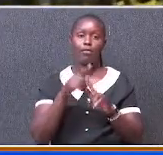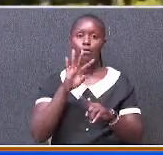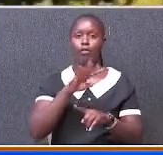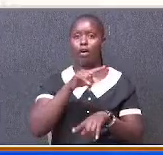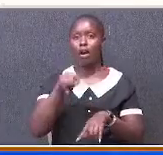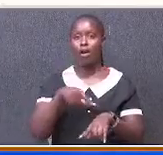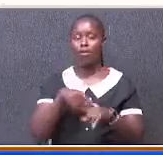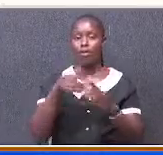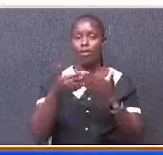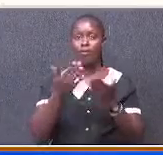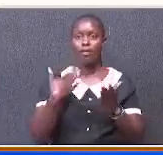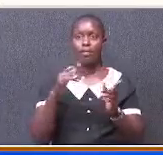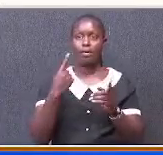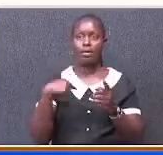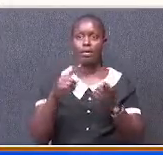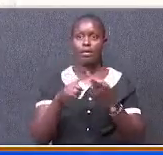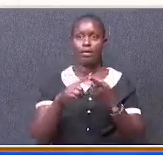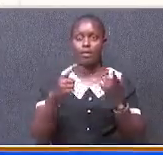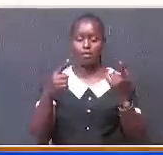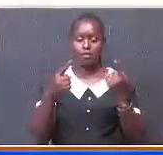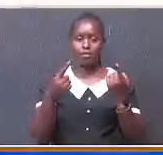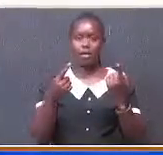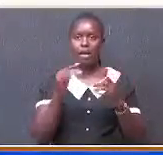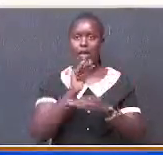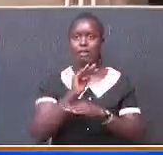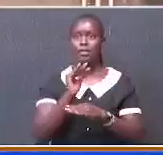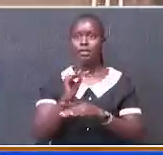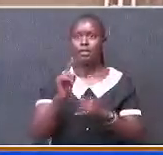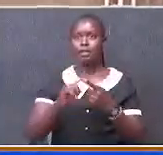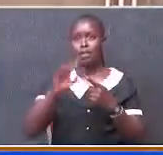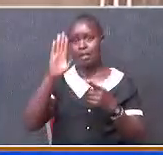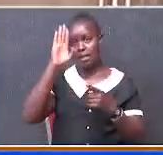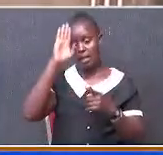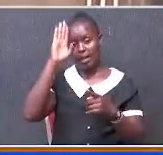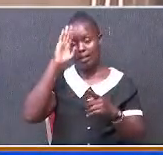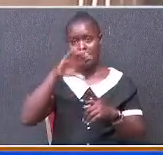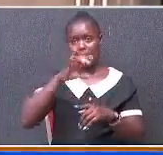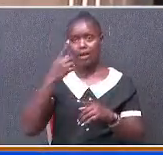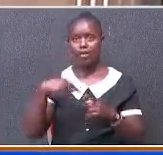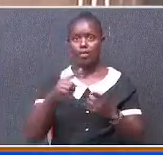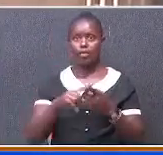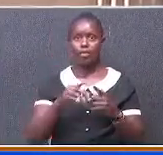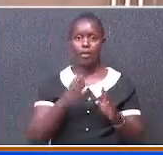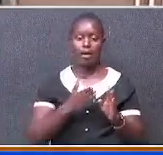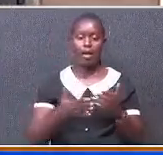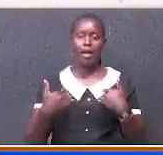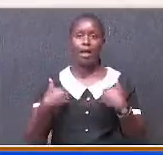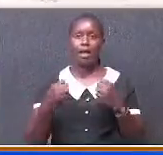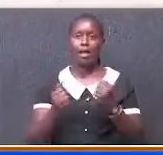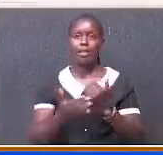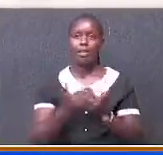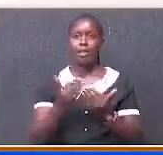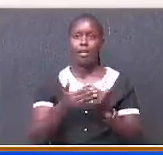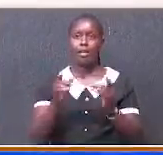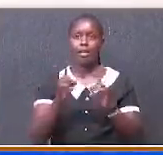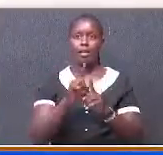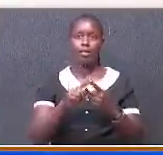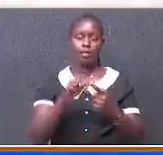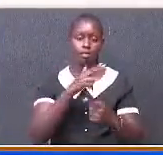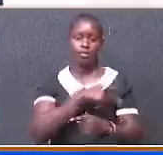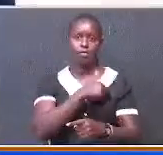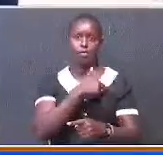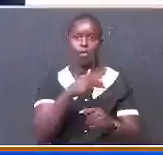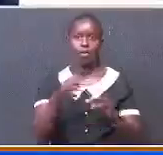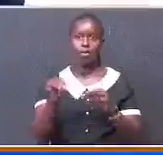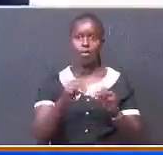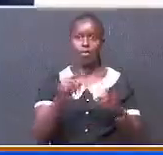now pleading for justice to prevail, further urging the Nyandarua County government to streamline healthcare services at the facility. Through a press statement,